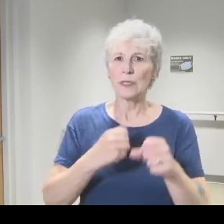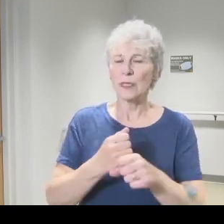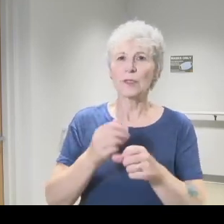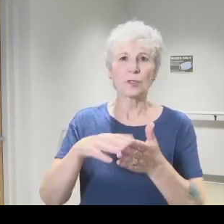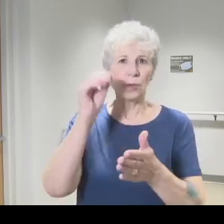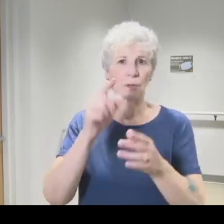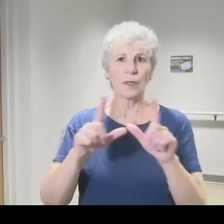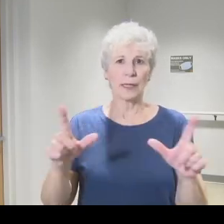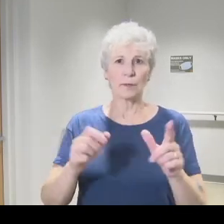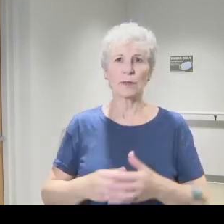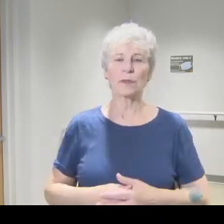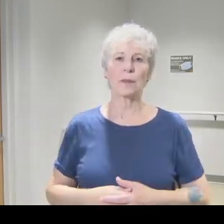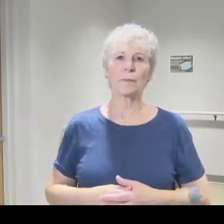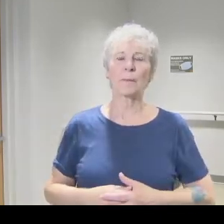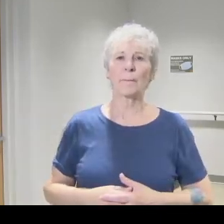So,